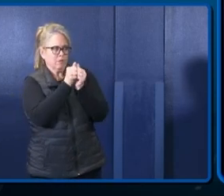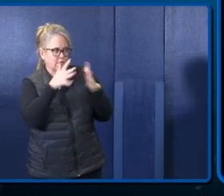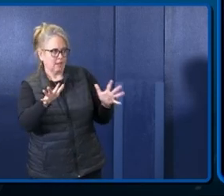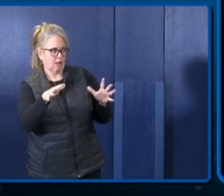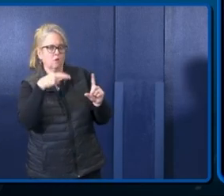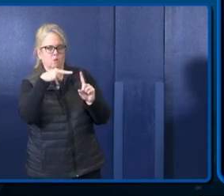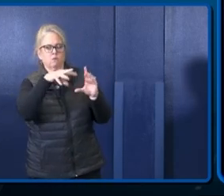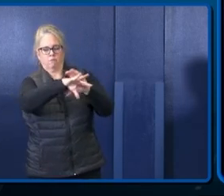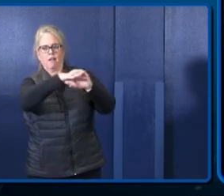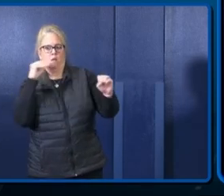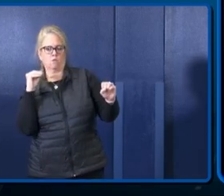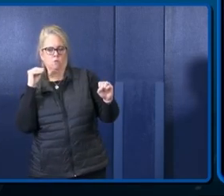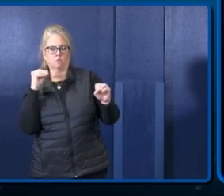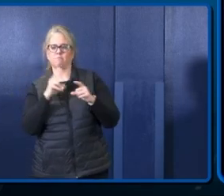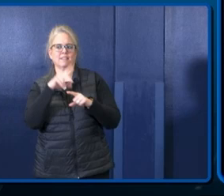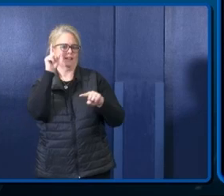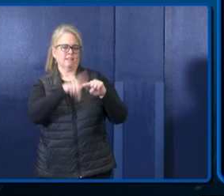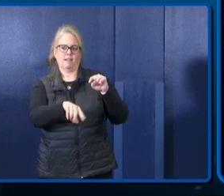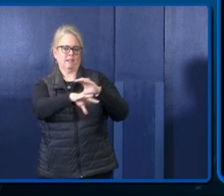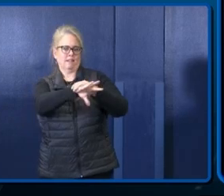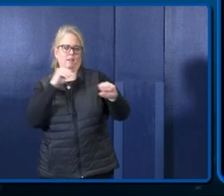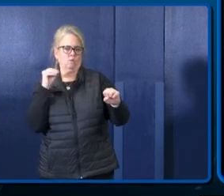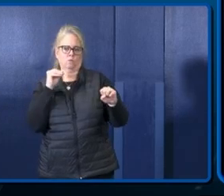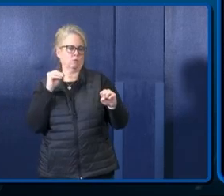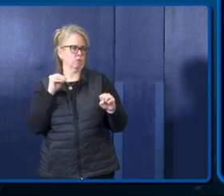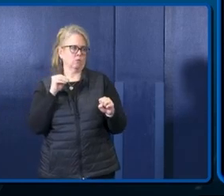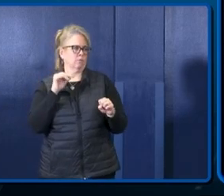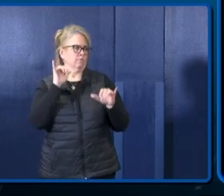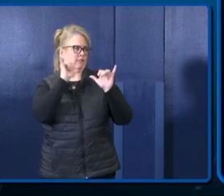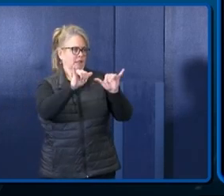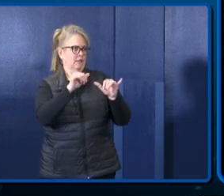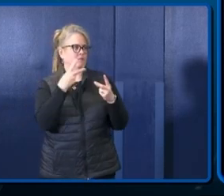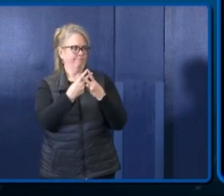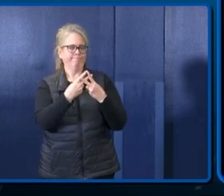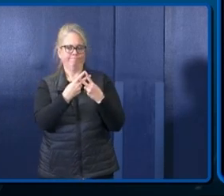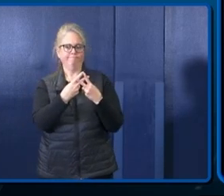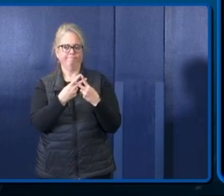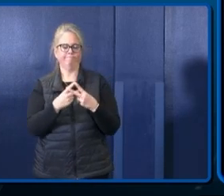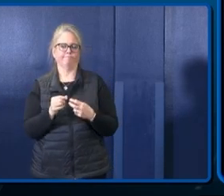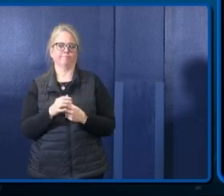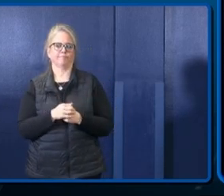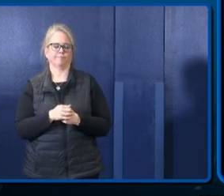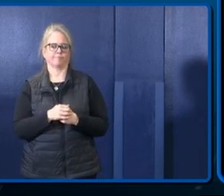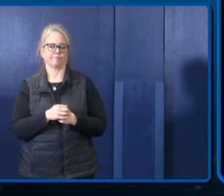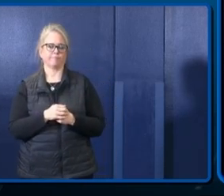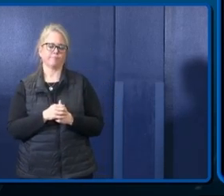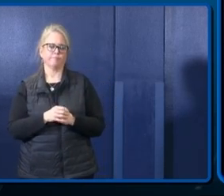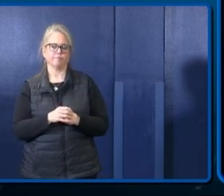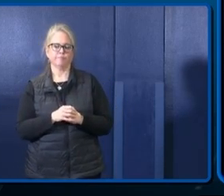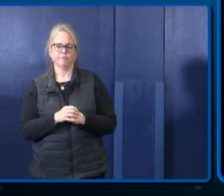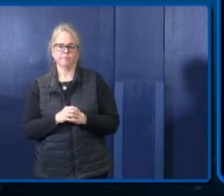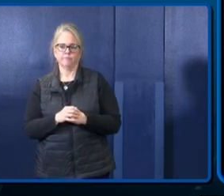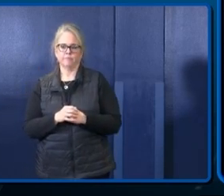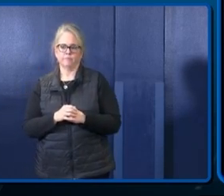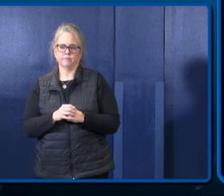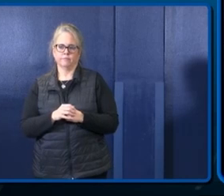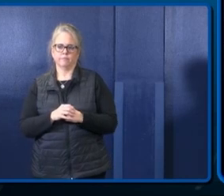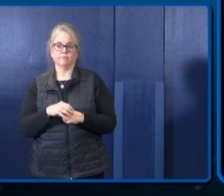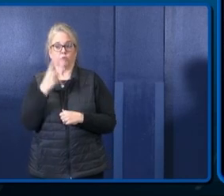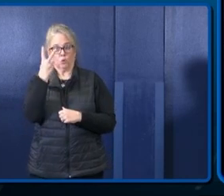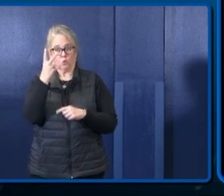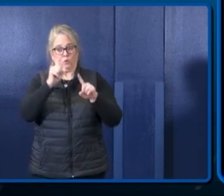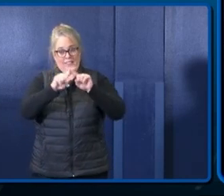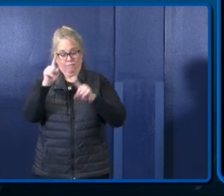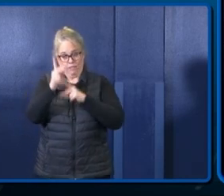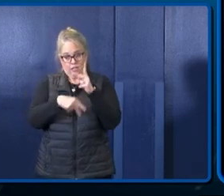will spend the rest of their life in prison. The two different versions of murder that we charge is after deliberation